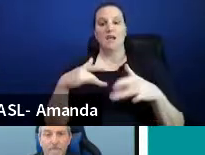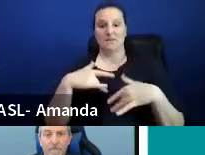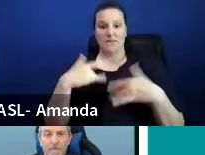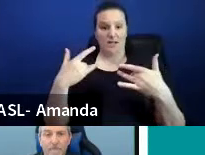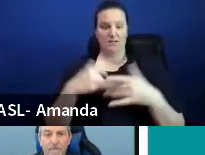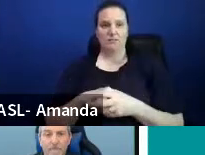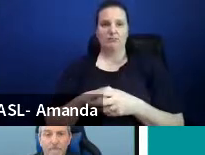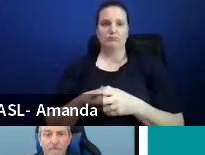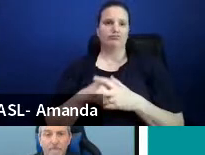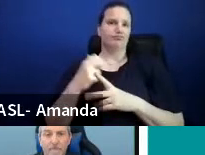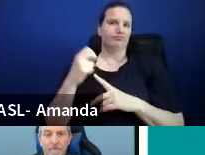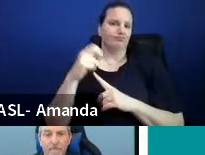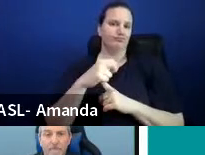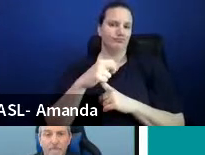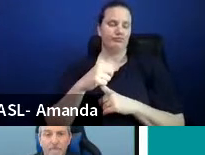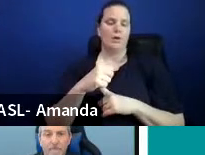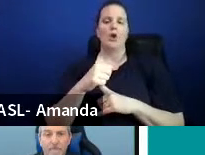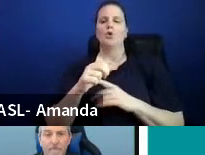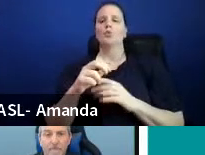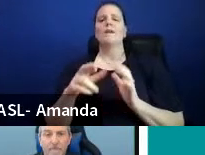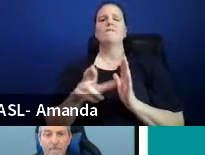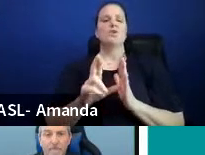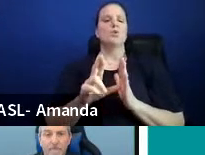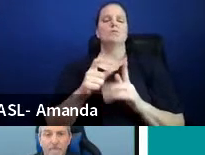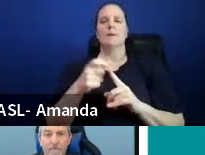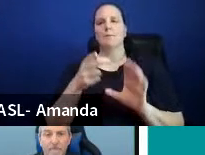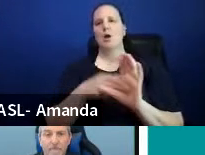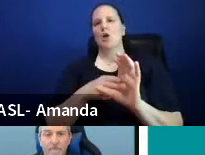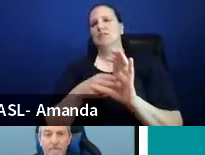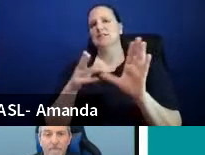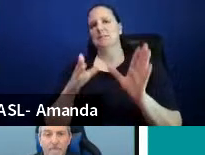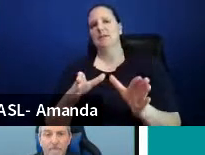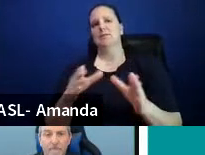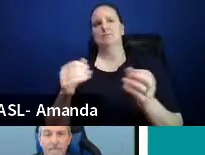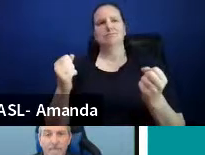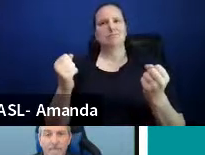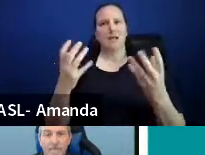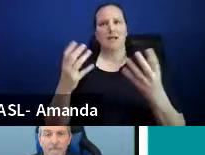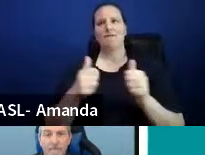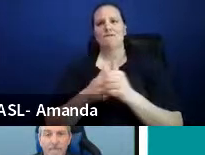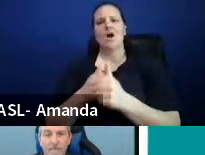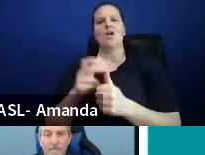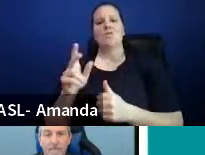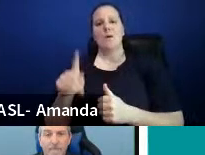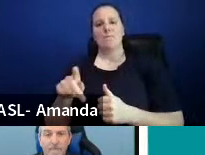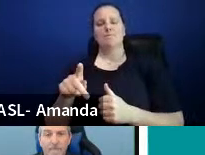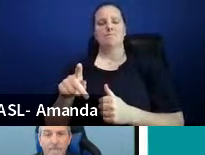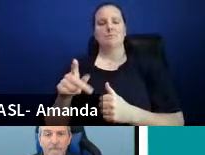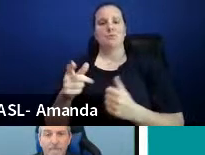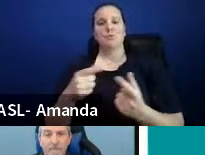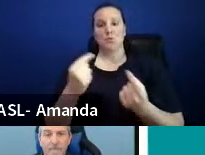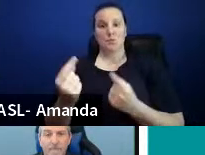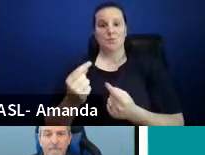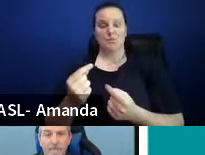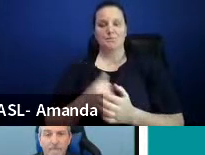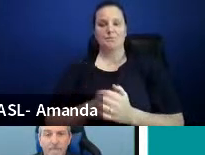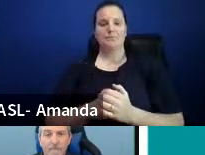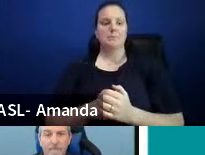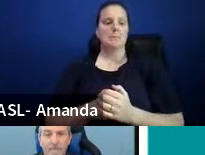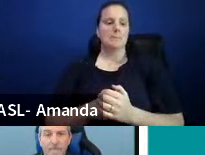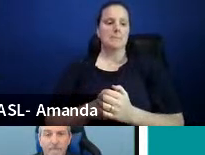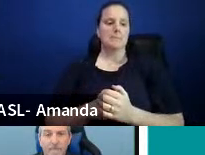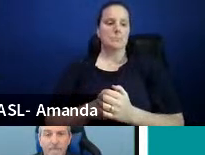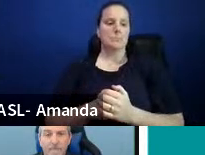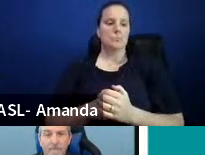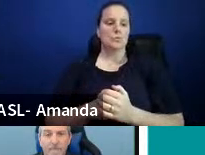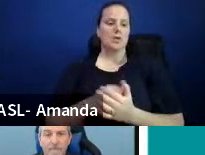rave reviews from the participants, and so we have a lot of follow-up to do. So those